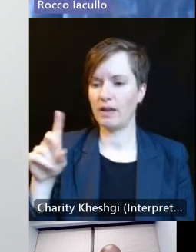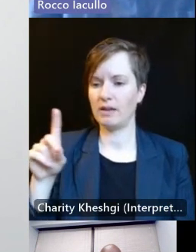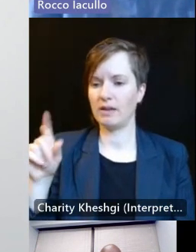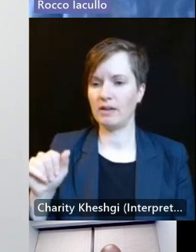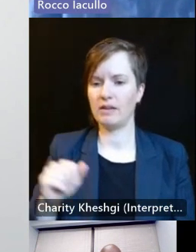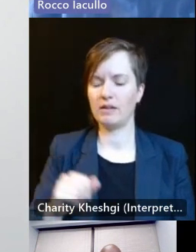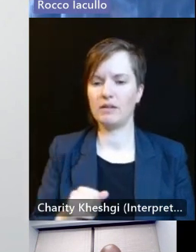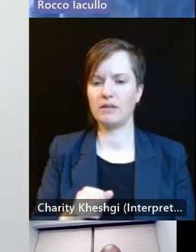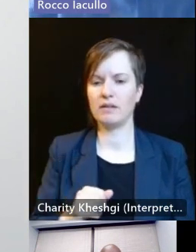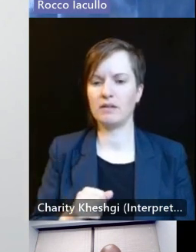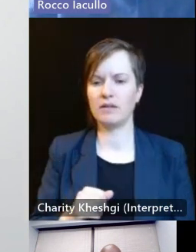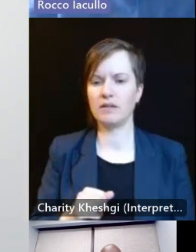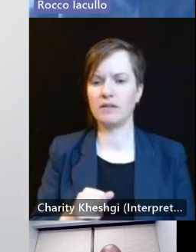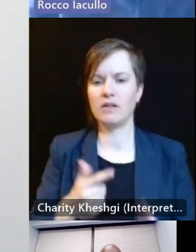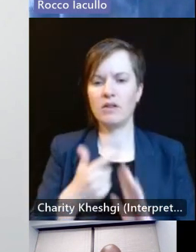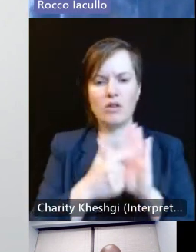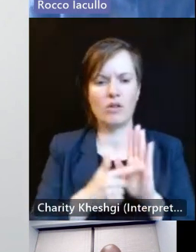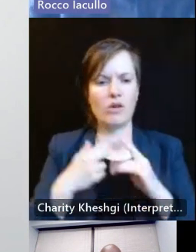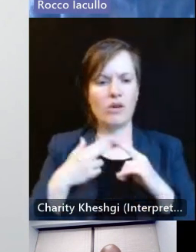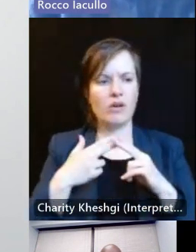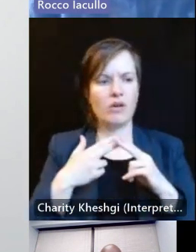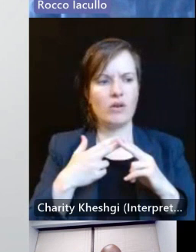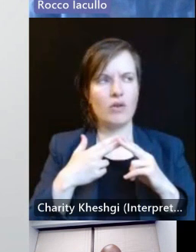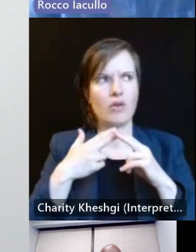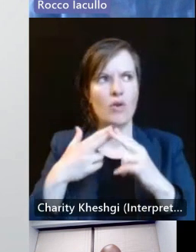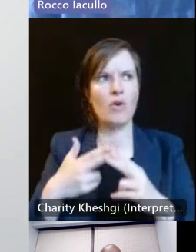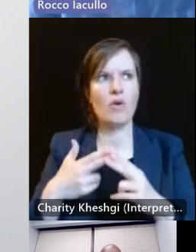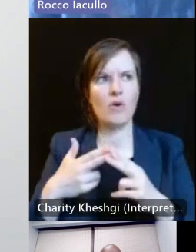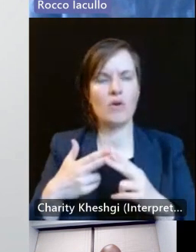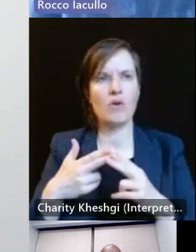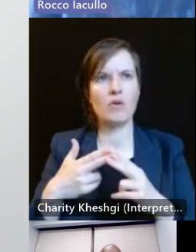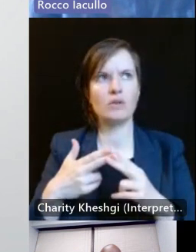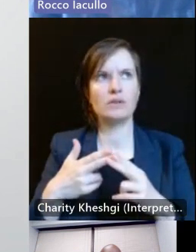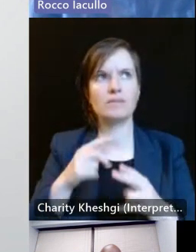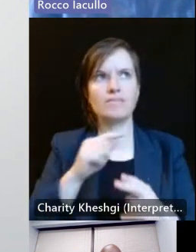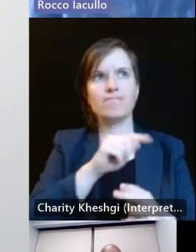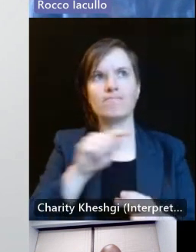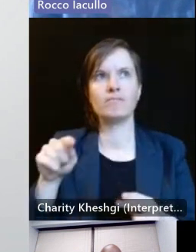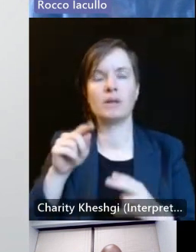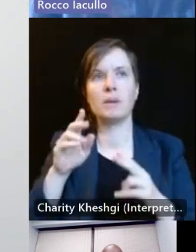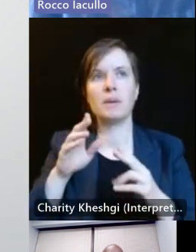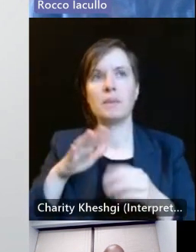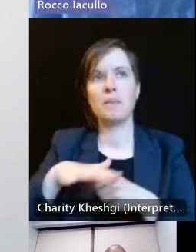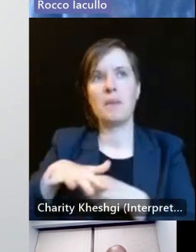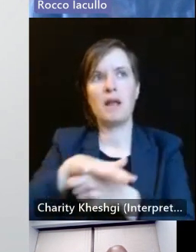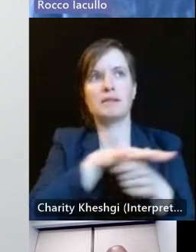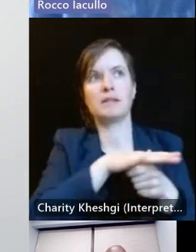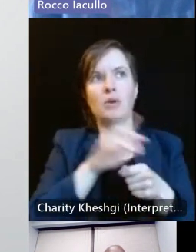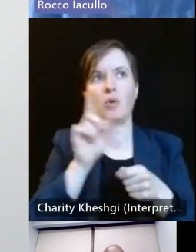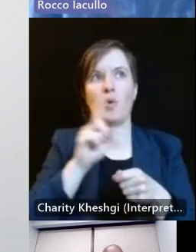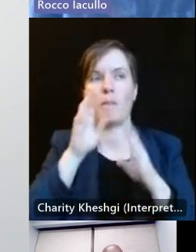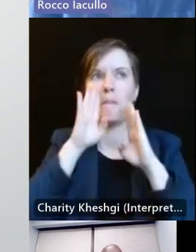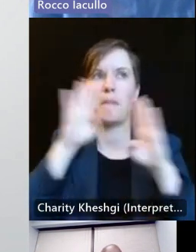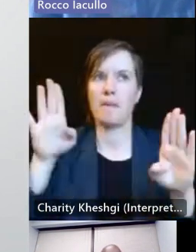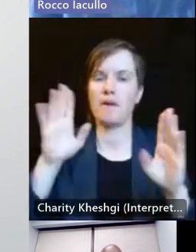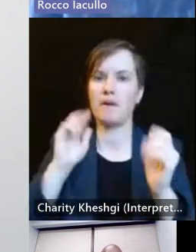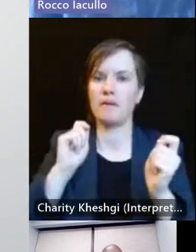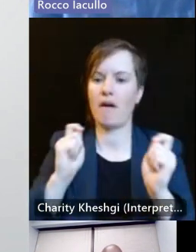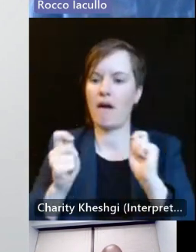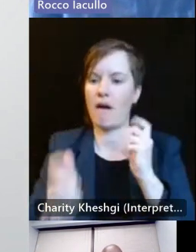calls places of public accommodation. And this applies to anyone that owns,